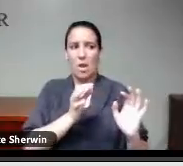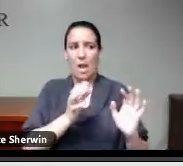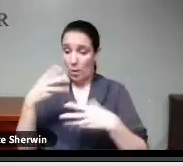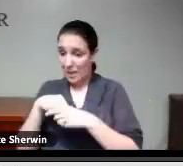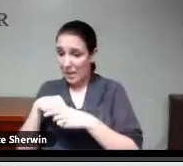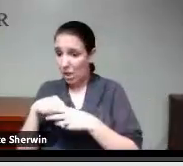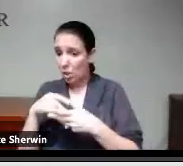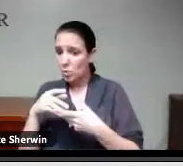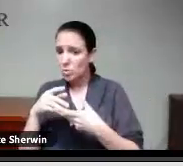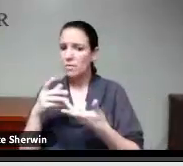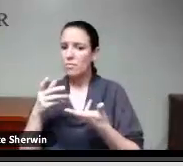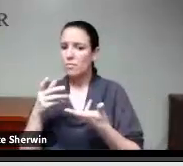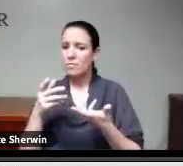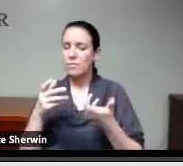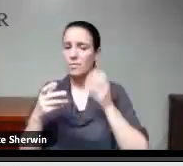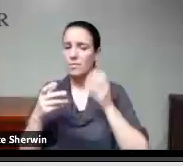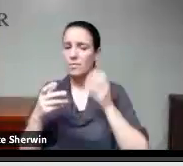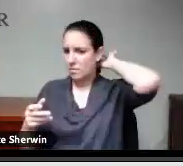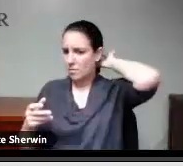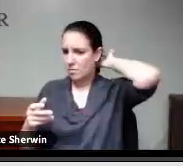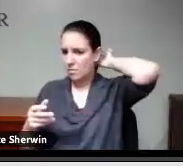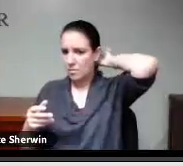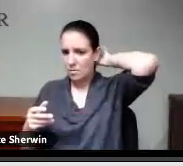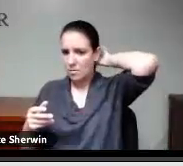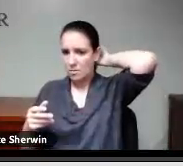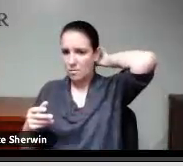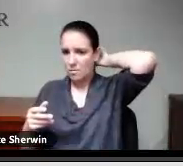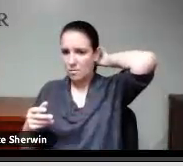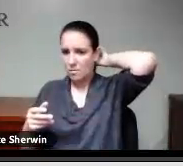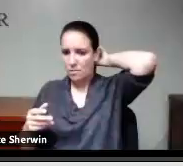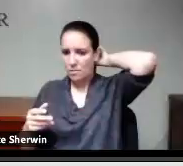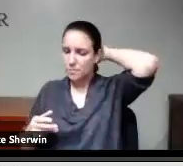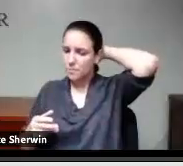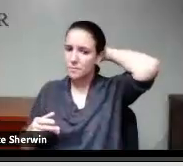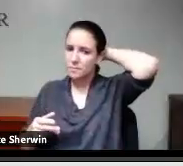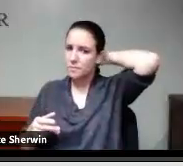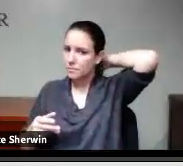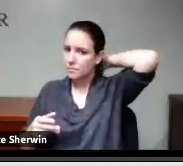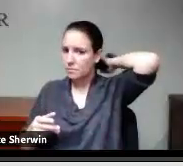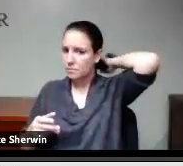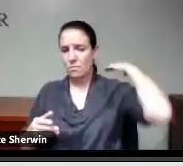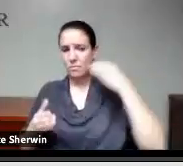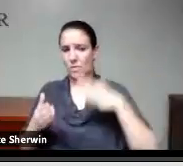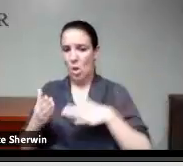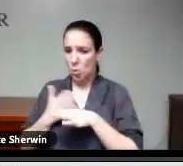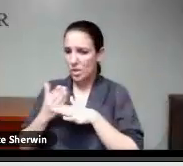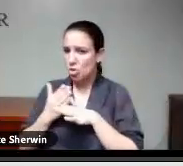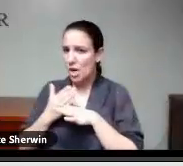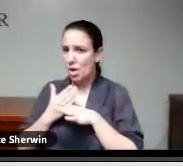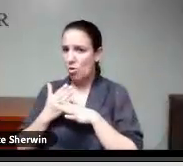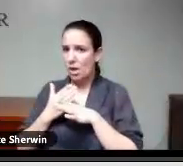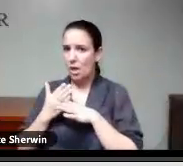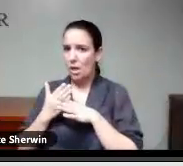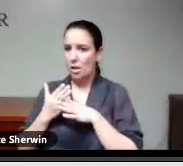inclusive to the extent that we can and should be inclusive, but also are we sharing criteria for how we're making decisions,